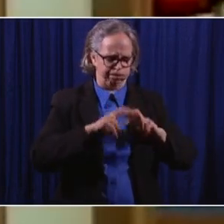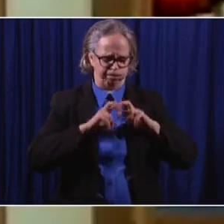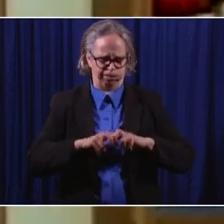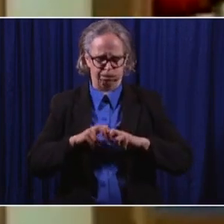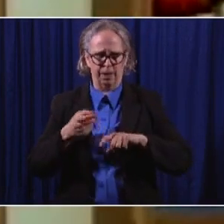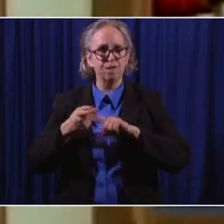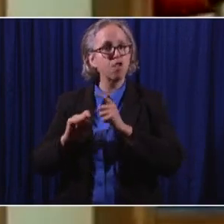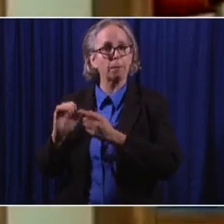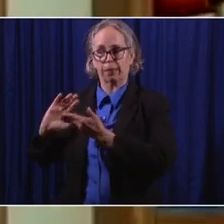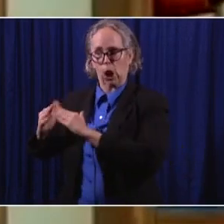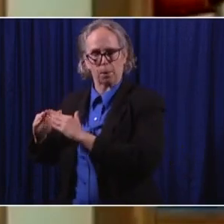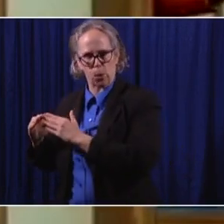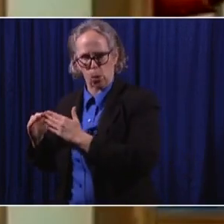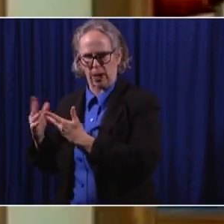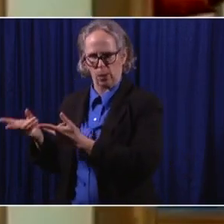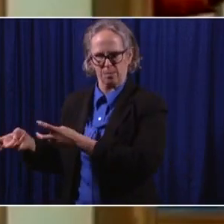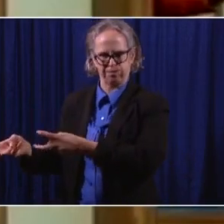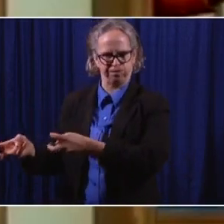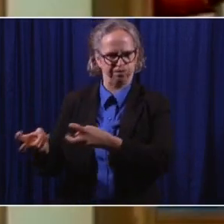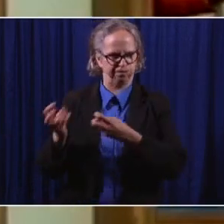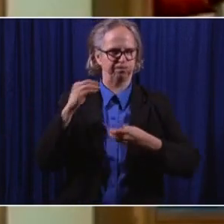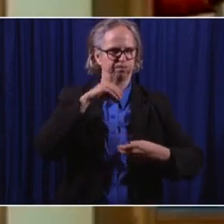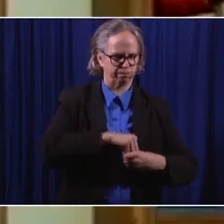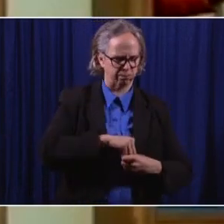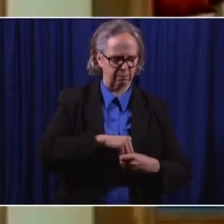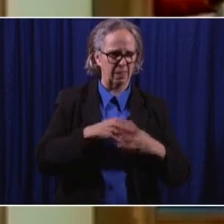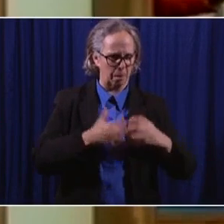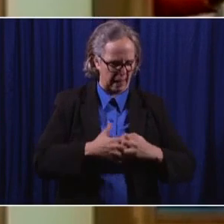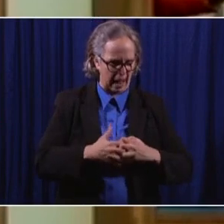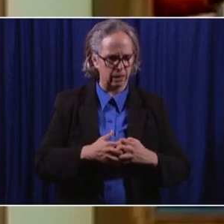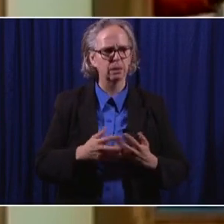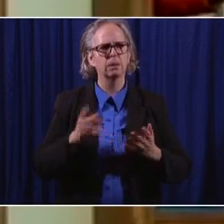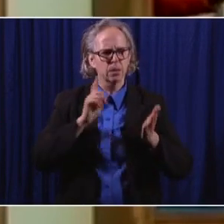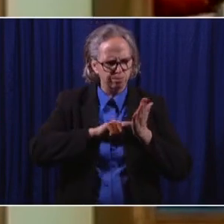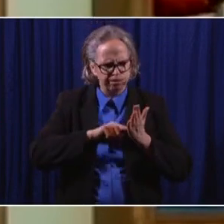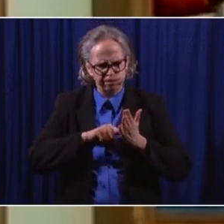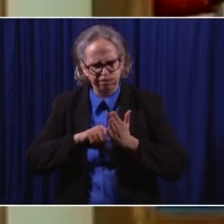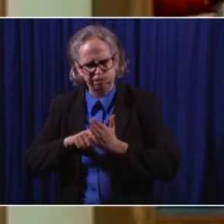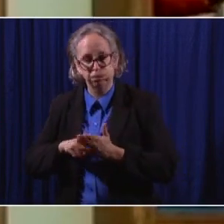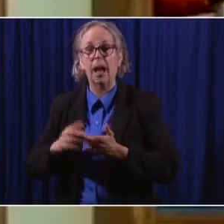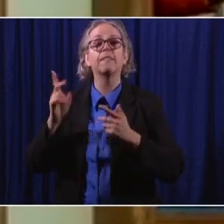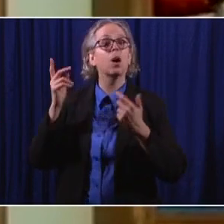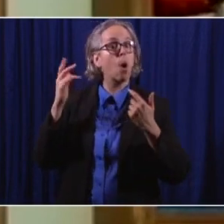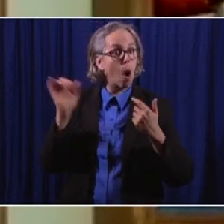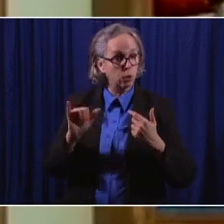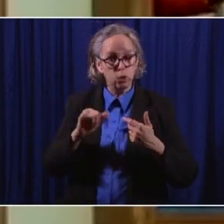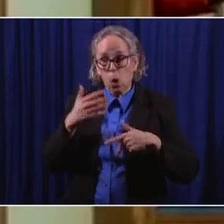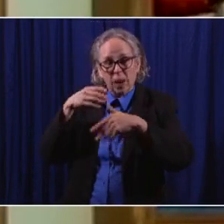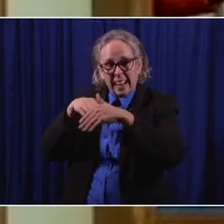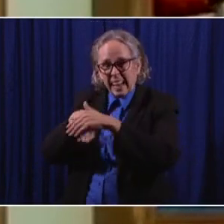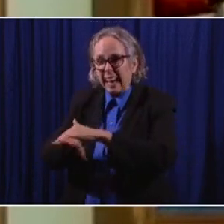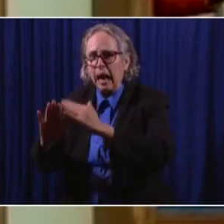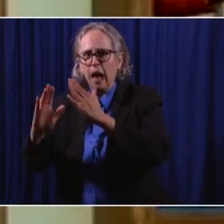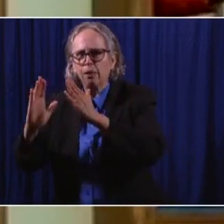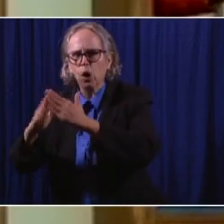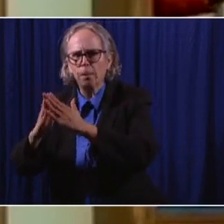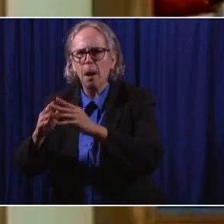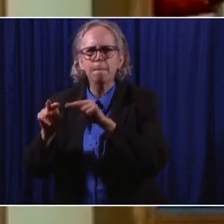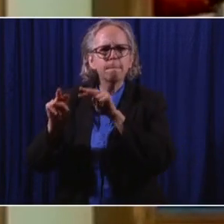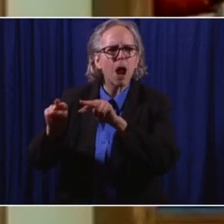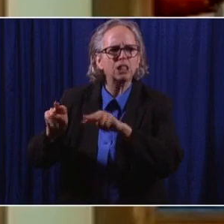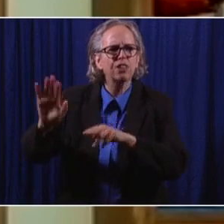ability, we do have the ability to go into communities and monitor in specific sub-sewer sheds within that community. We